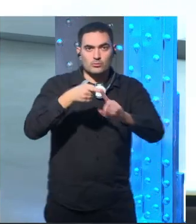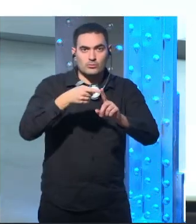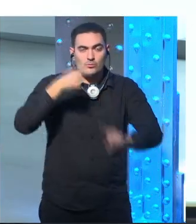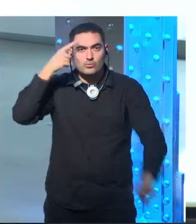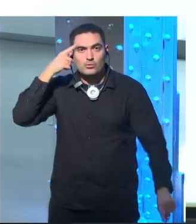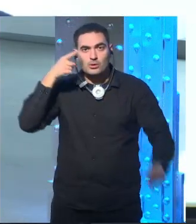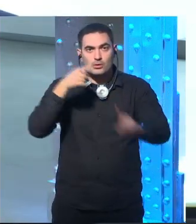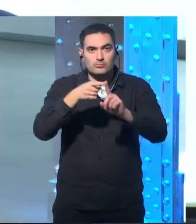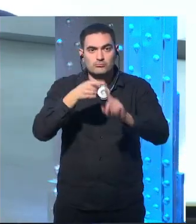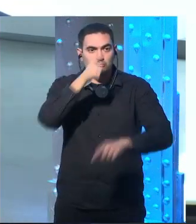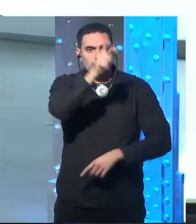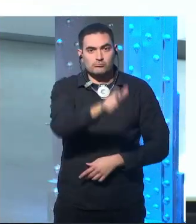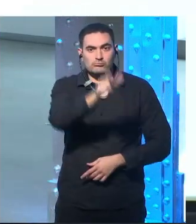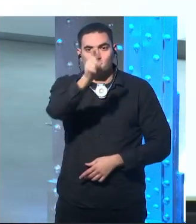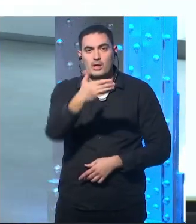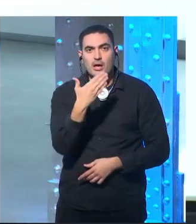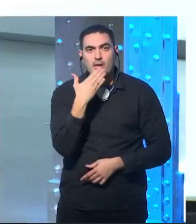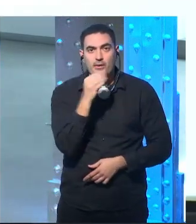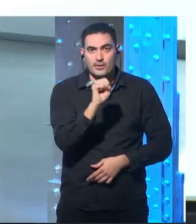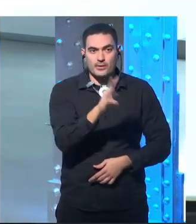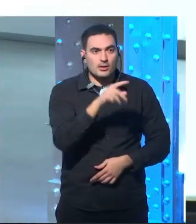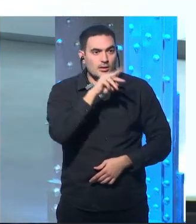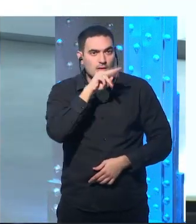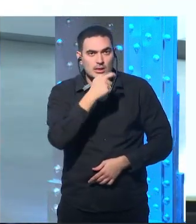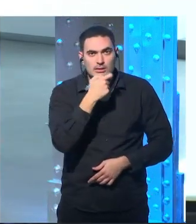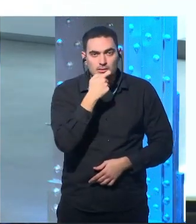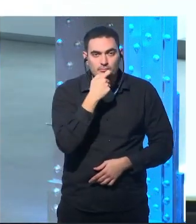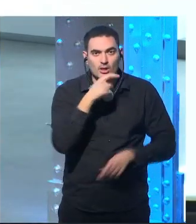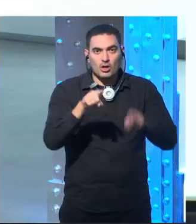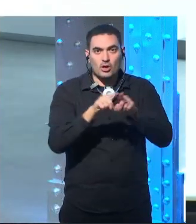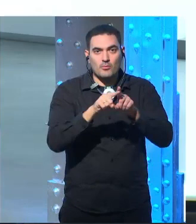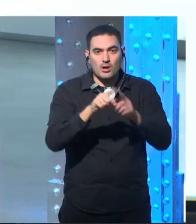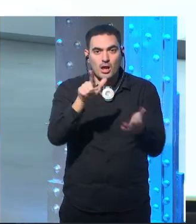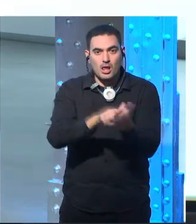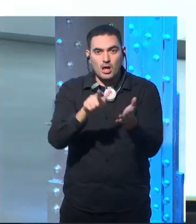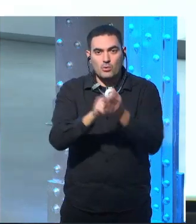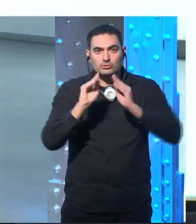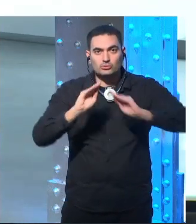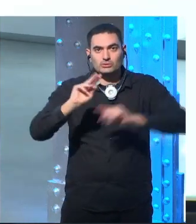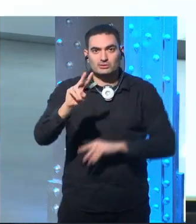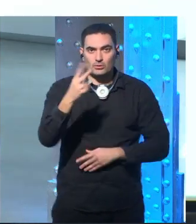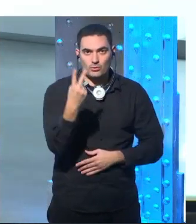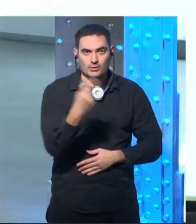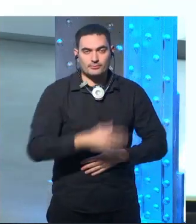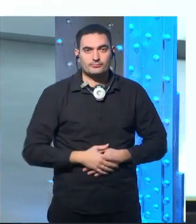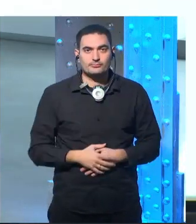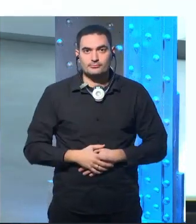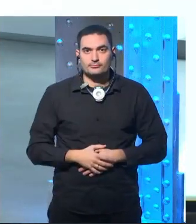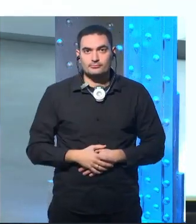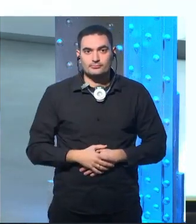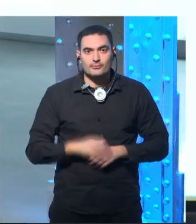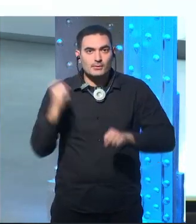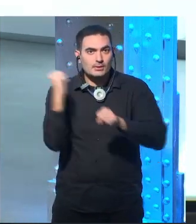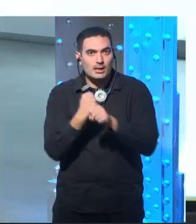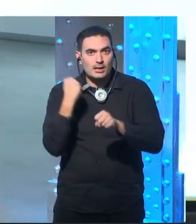his second language. And if you think about the variety of much more complex tasks you do